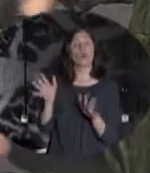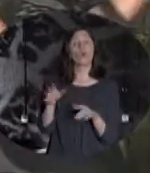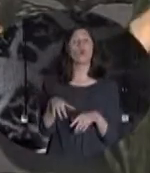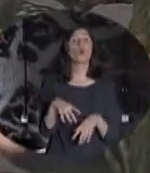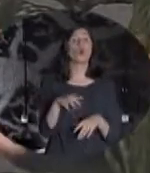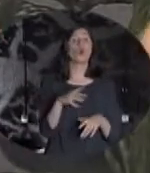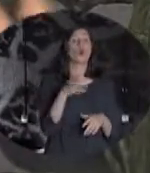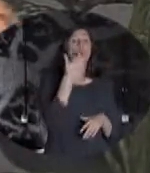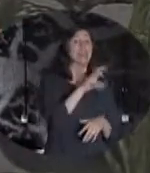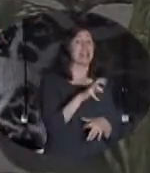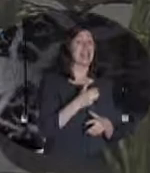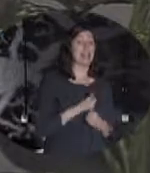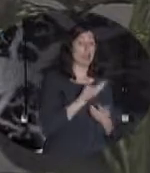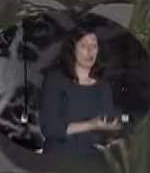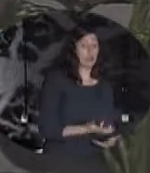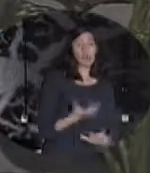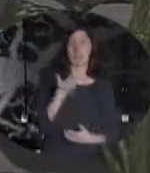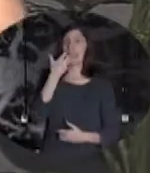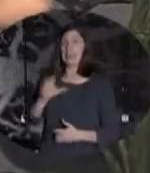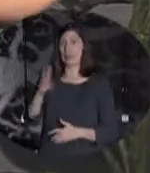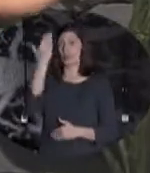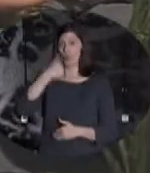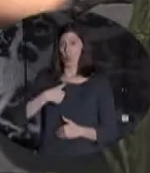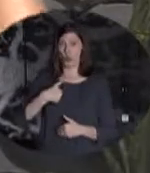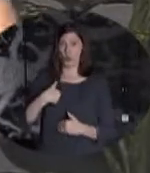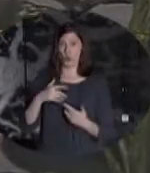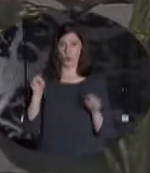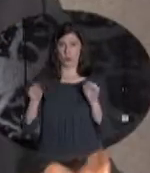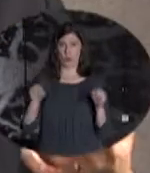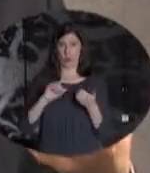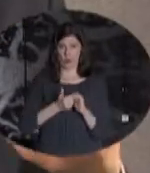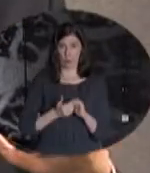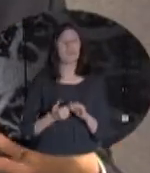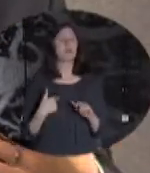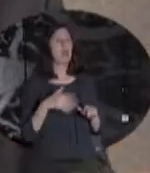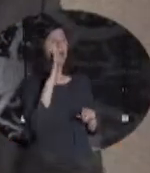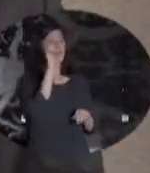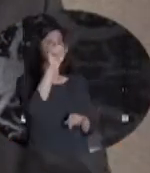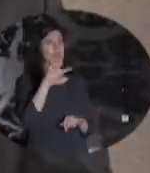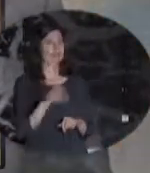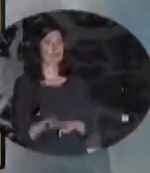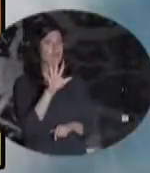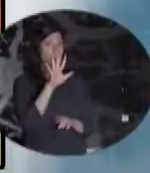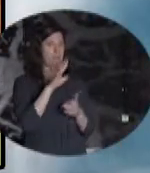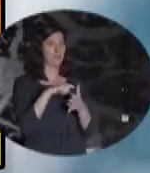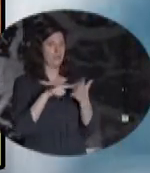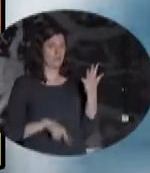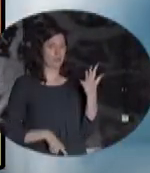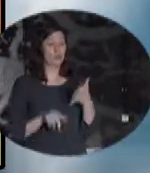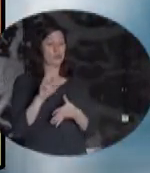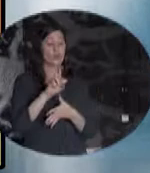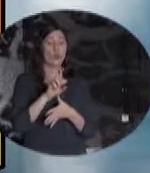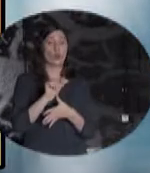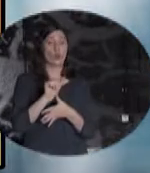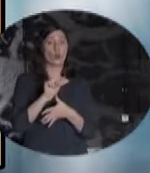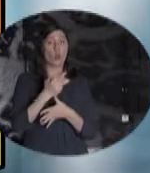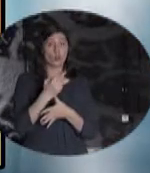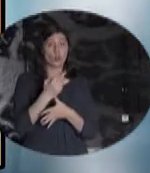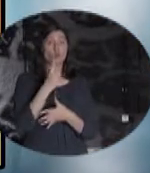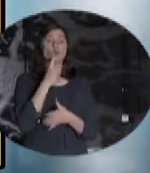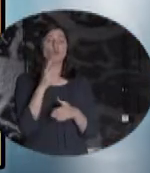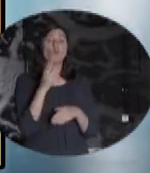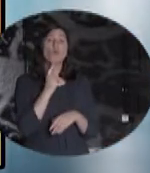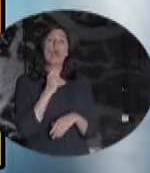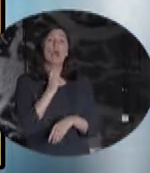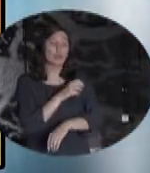heat exhaustion and heat stroke? Sure. So I'm going to tell you five different terms. We'll start with heat rash, where you may have small red blisters that are caused